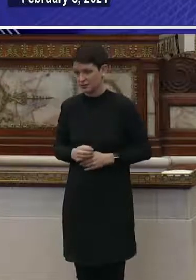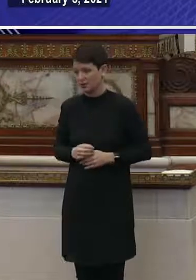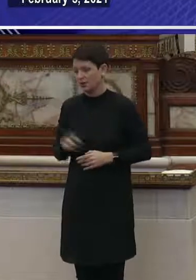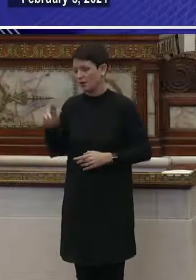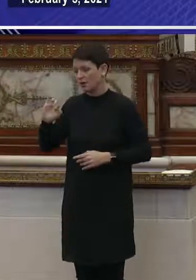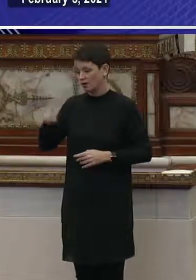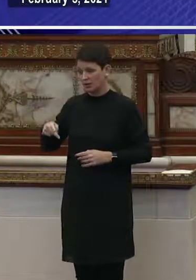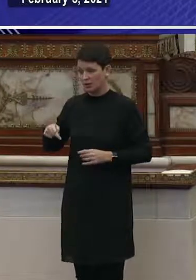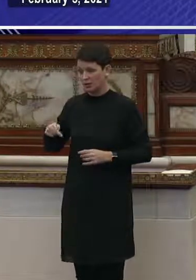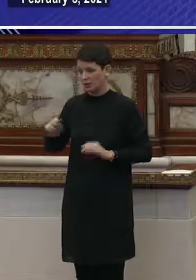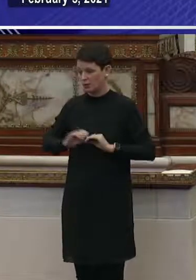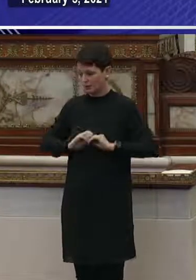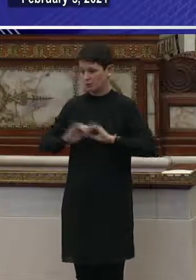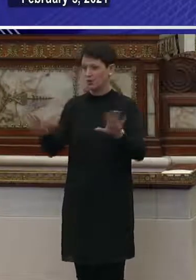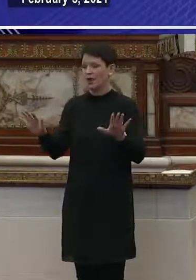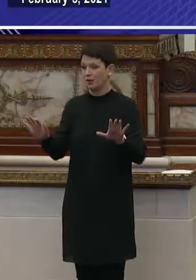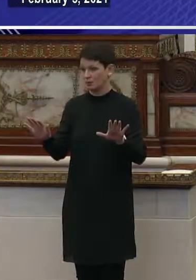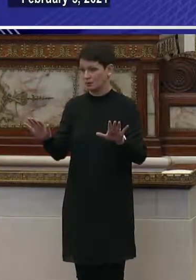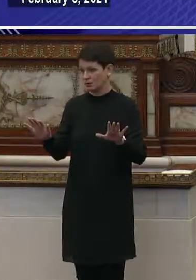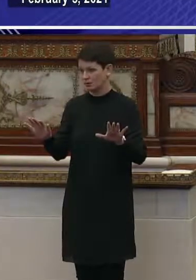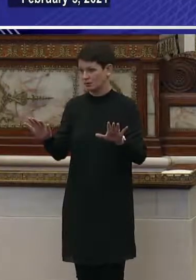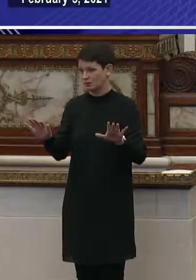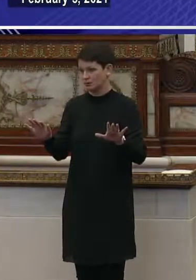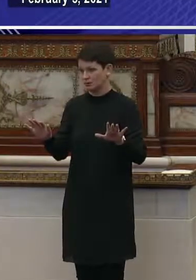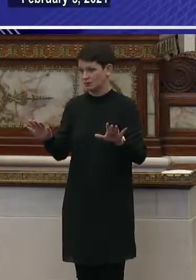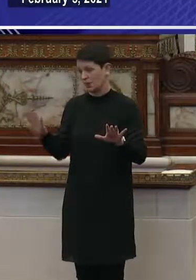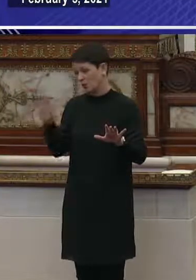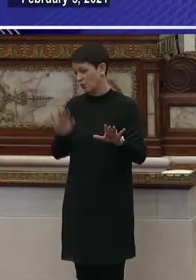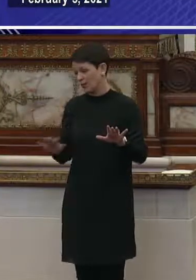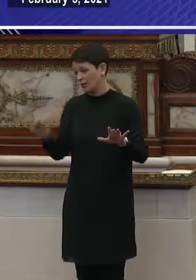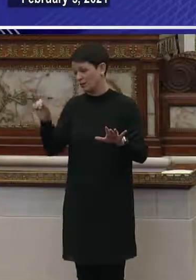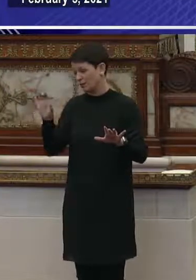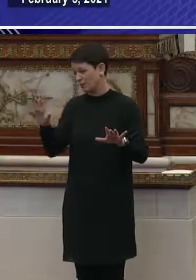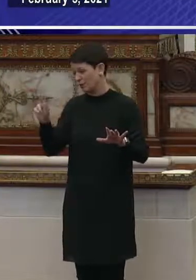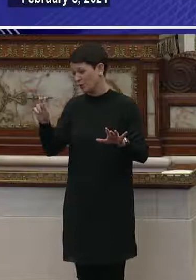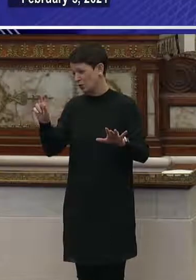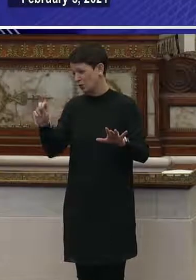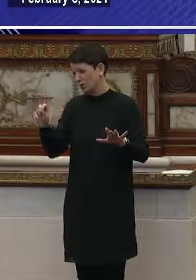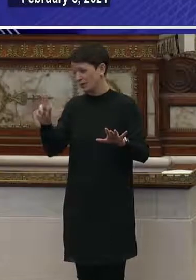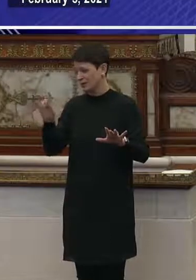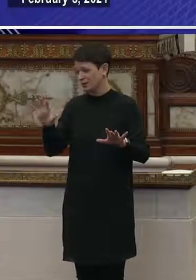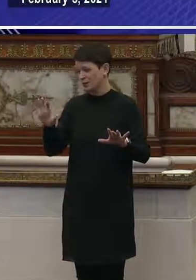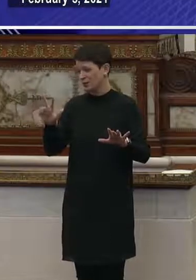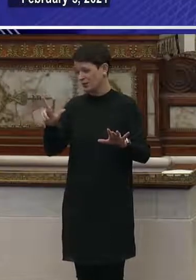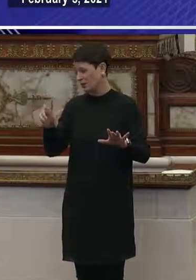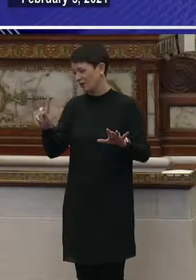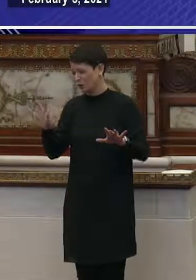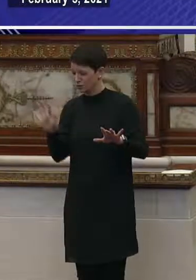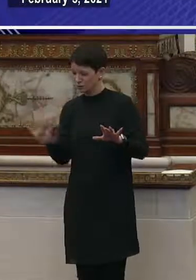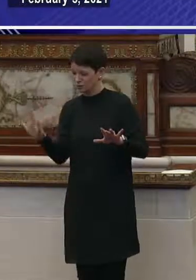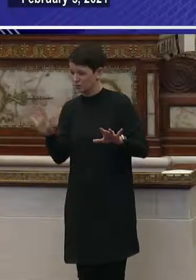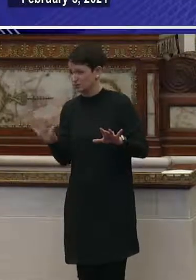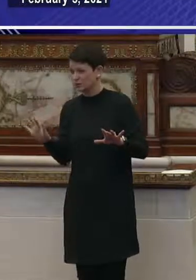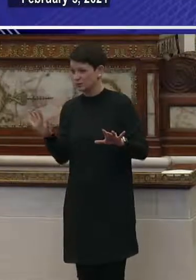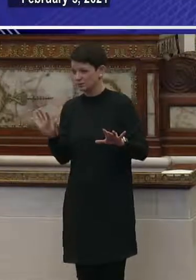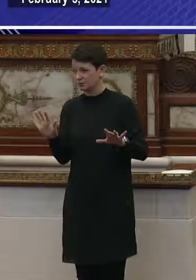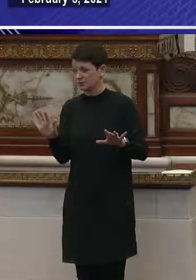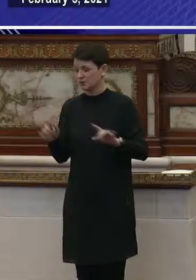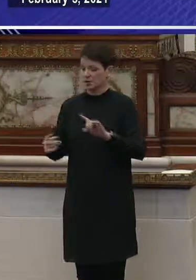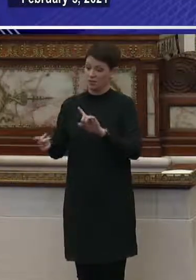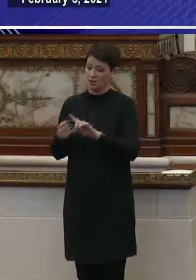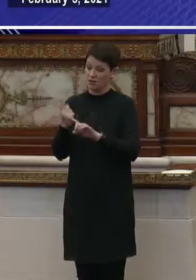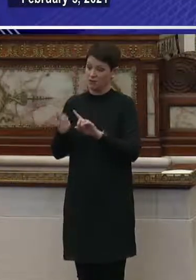for proposals was put out around December 30th, December 31st. And the